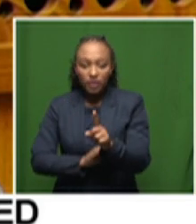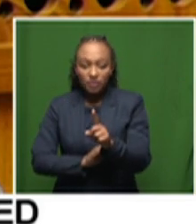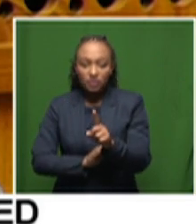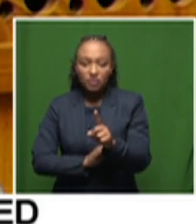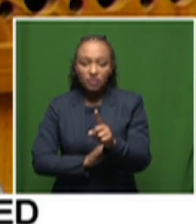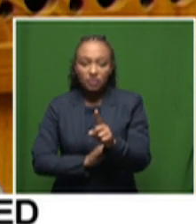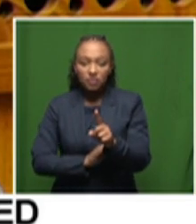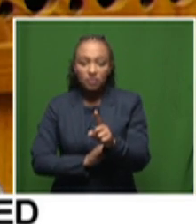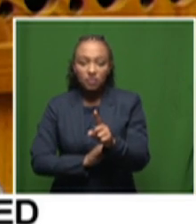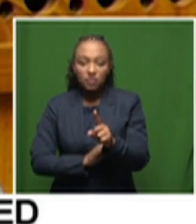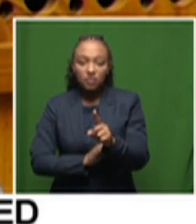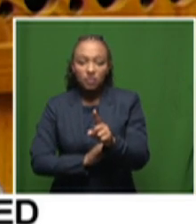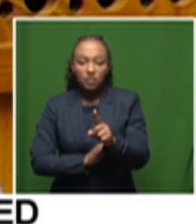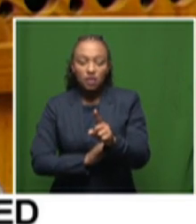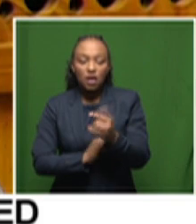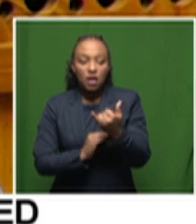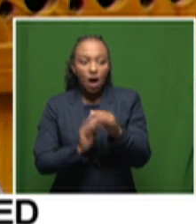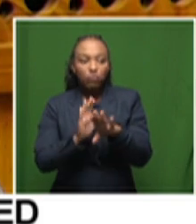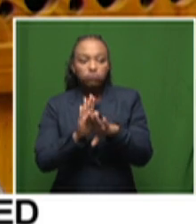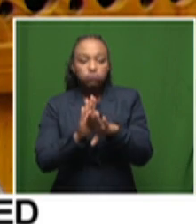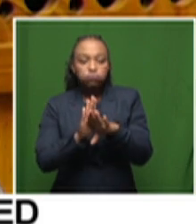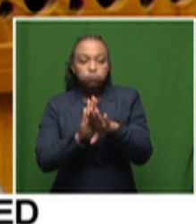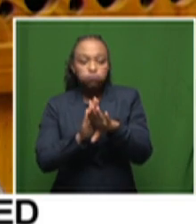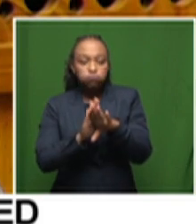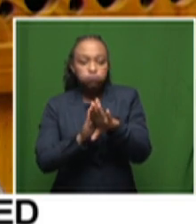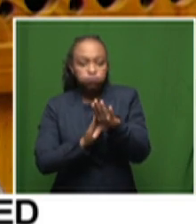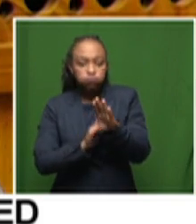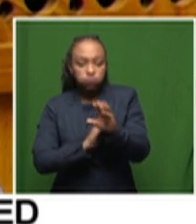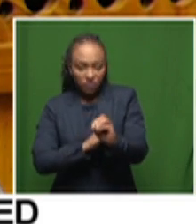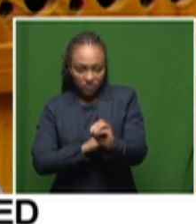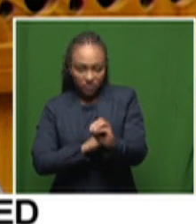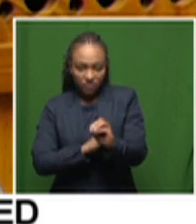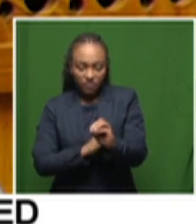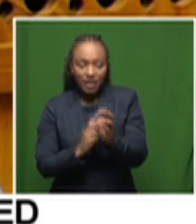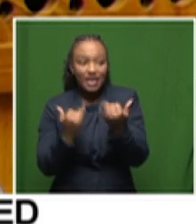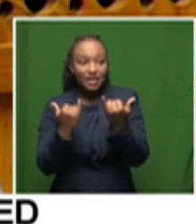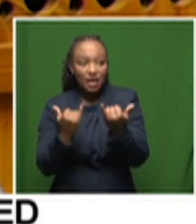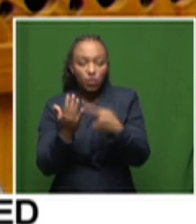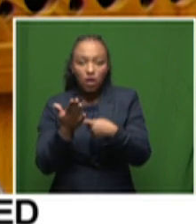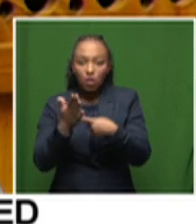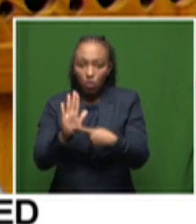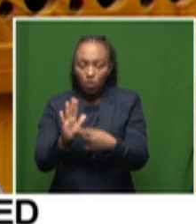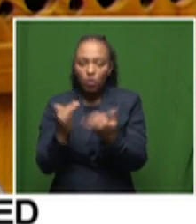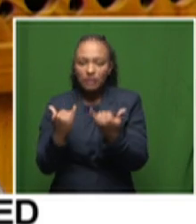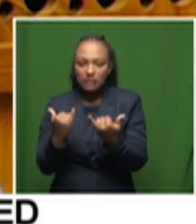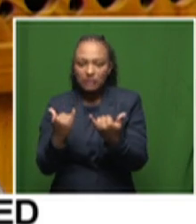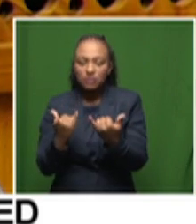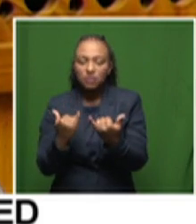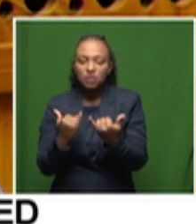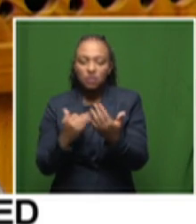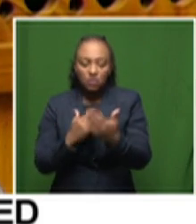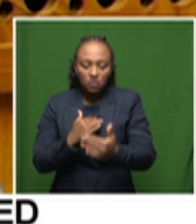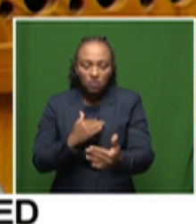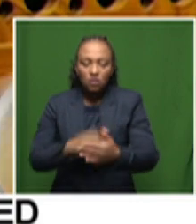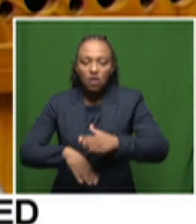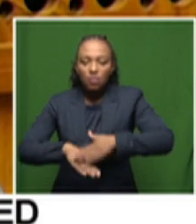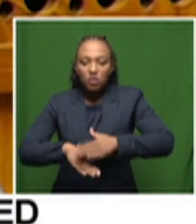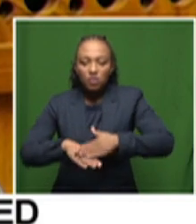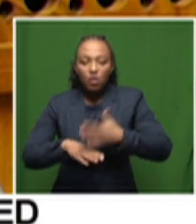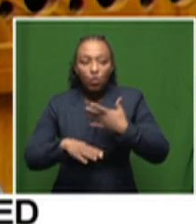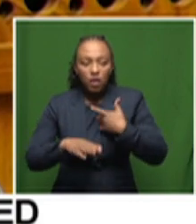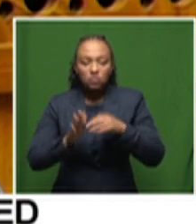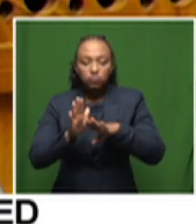shoots are beginning to emerge. At this stage, it looks like there will be a strong